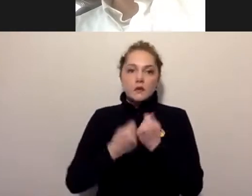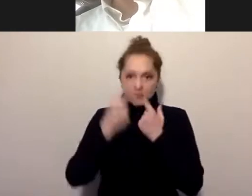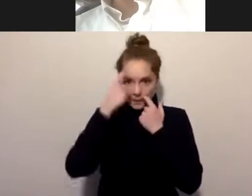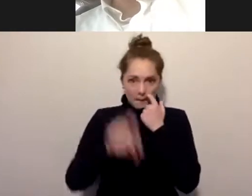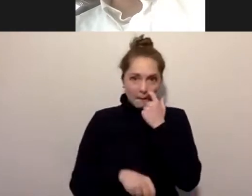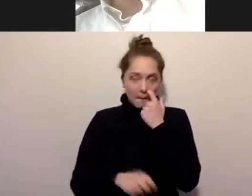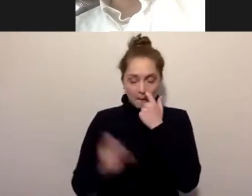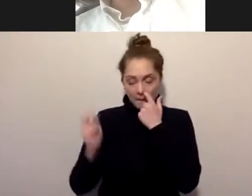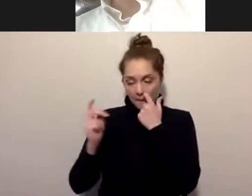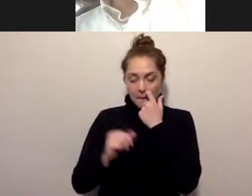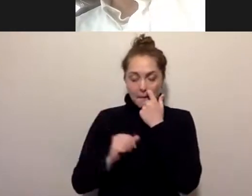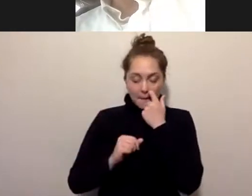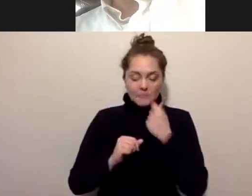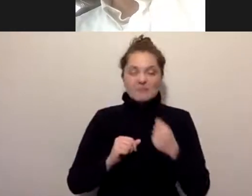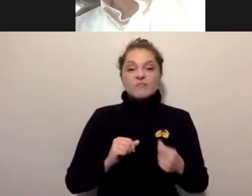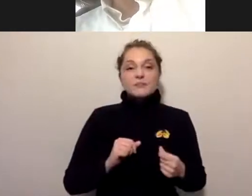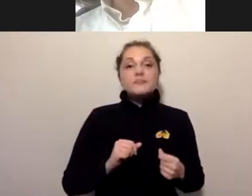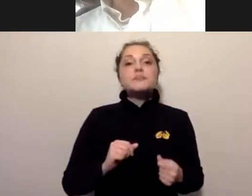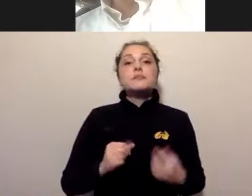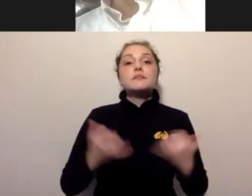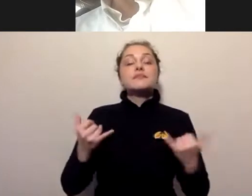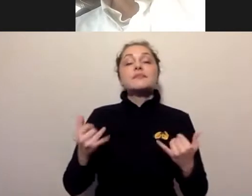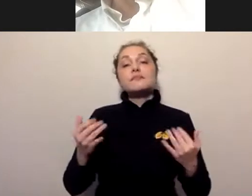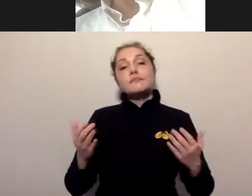Okay. I'm going to go to another